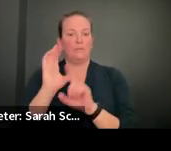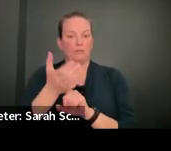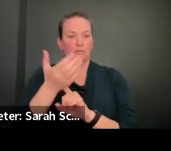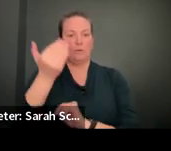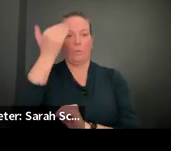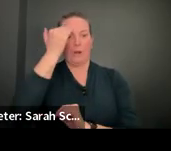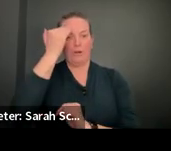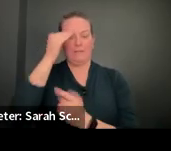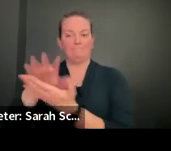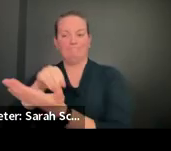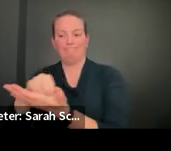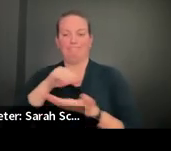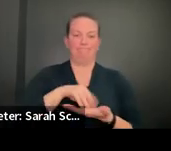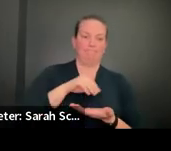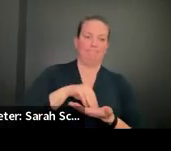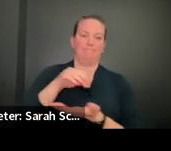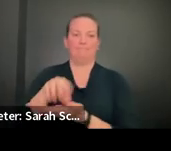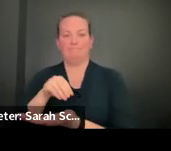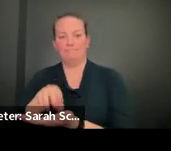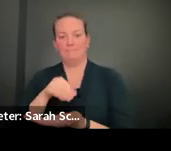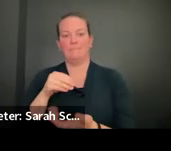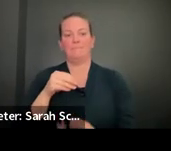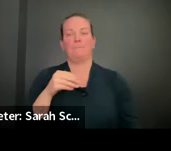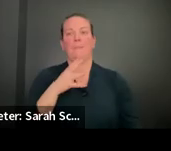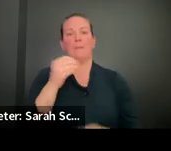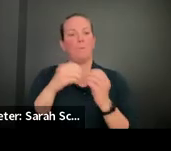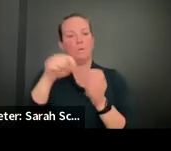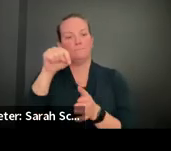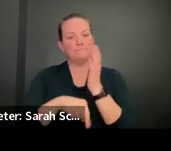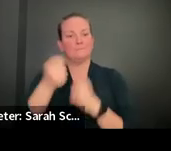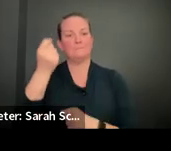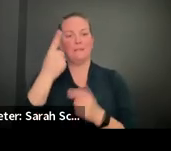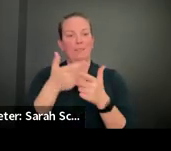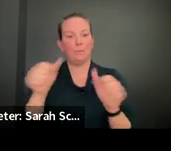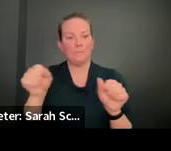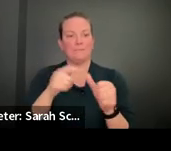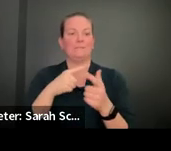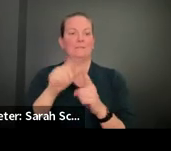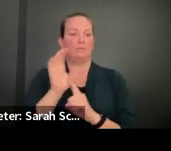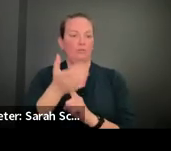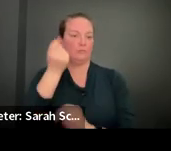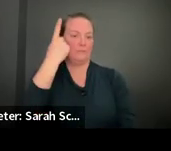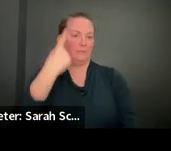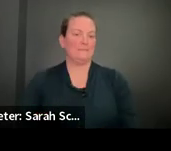deeper appreciation, I may say, for linguistic and cultural diversity. Yeah.